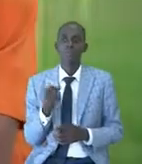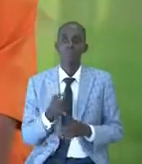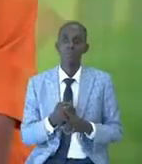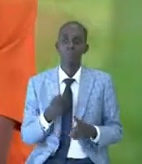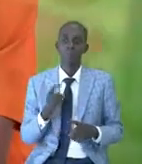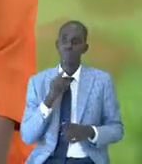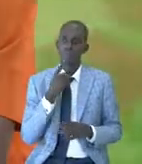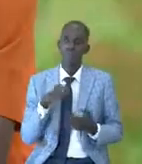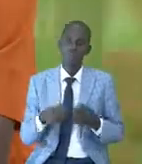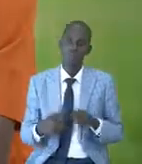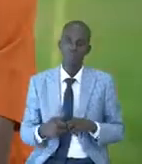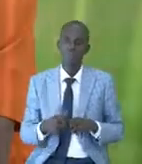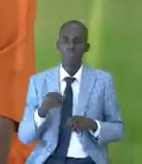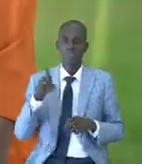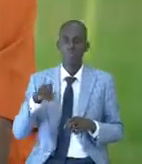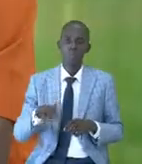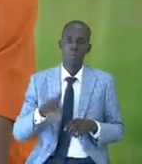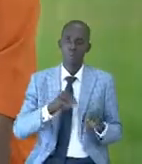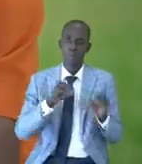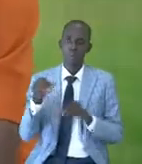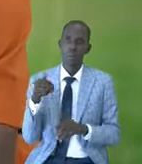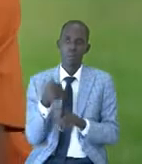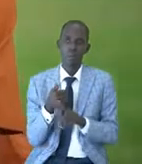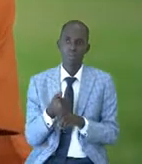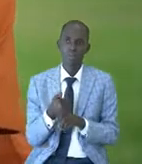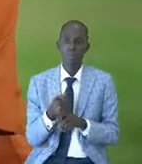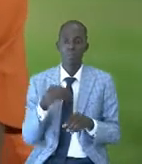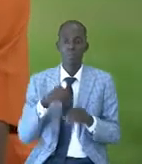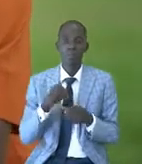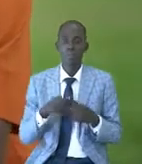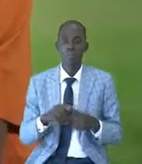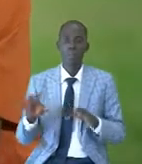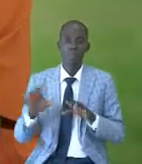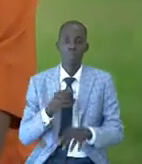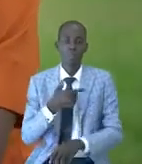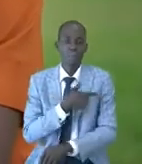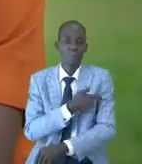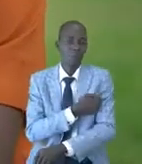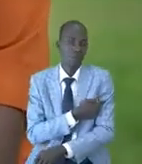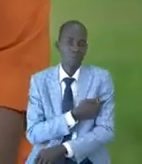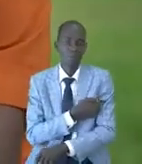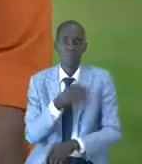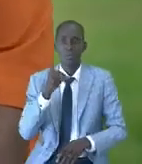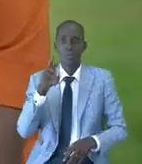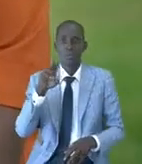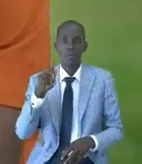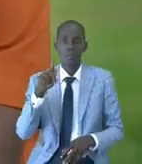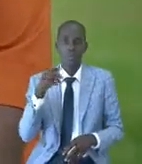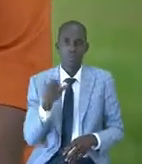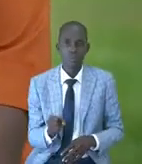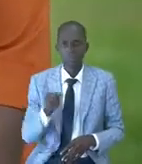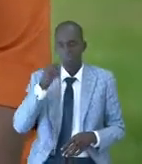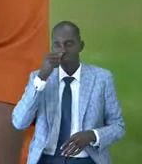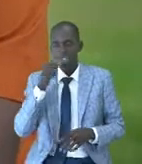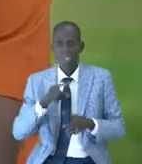I found myself so into drugs. I can't really tell how it started,